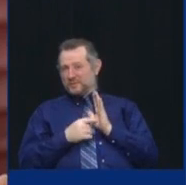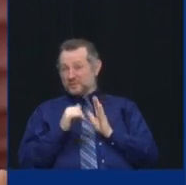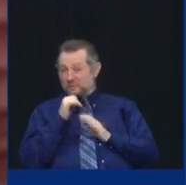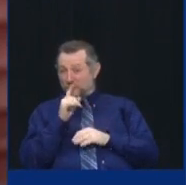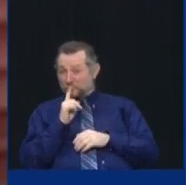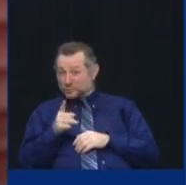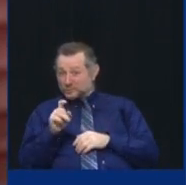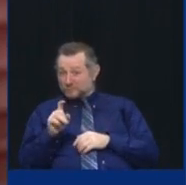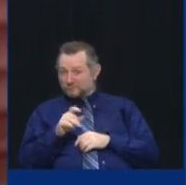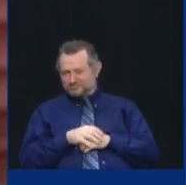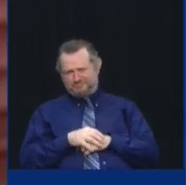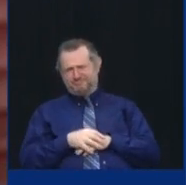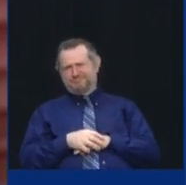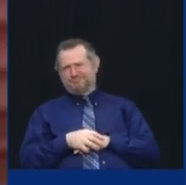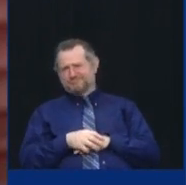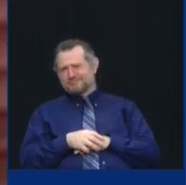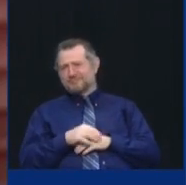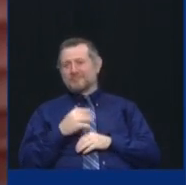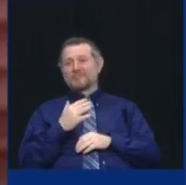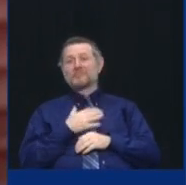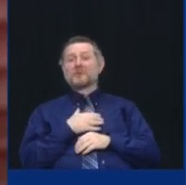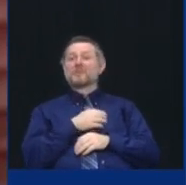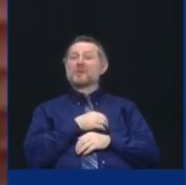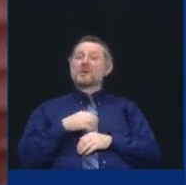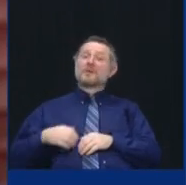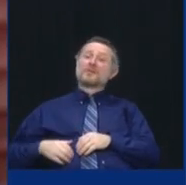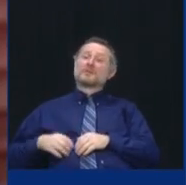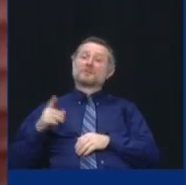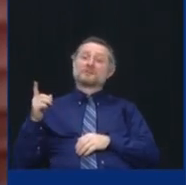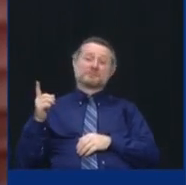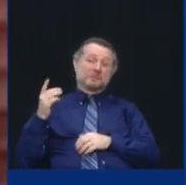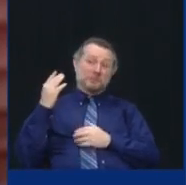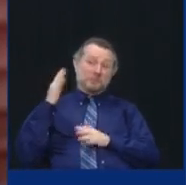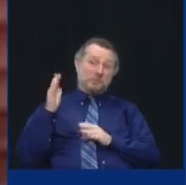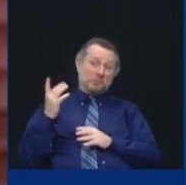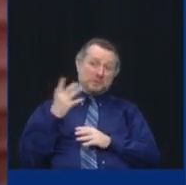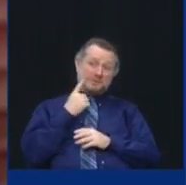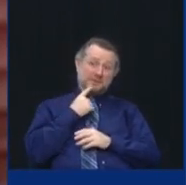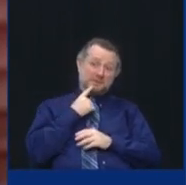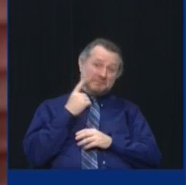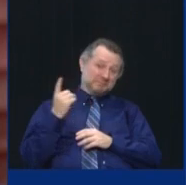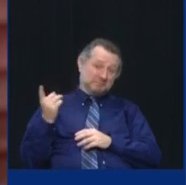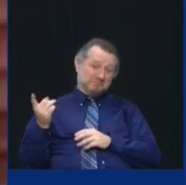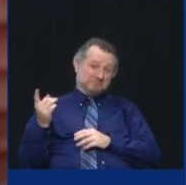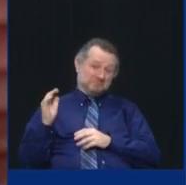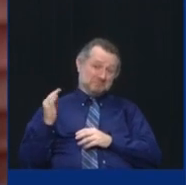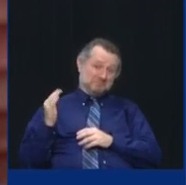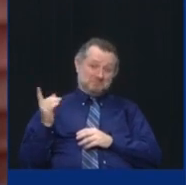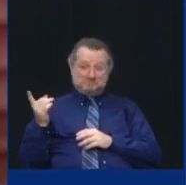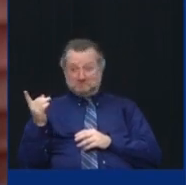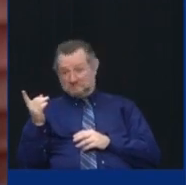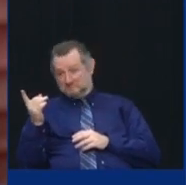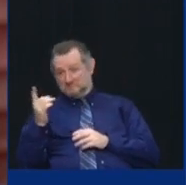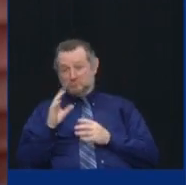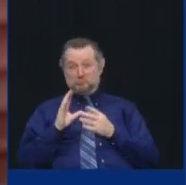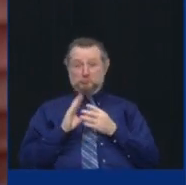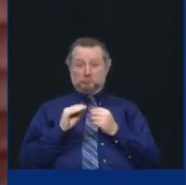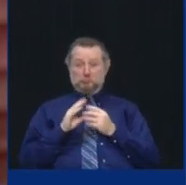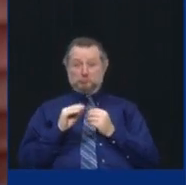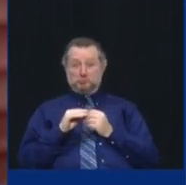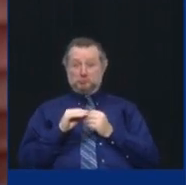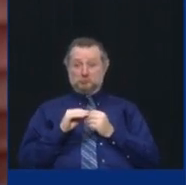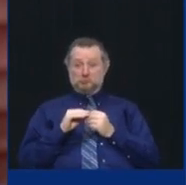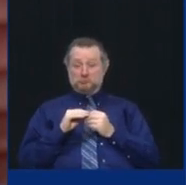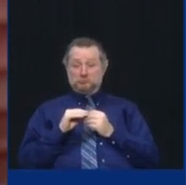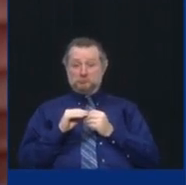So the mayor now, I don't know exactly what he said, but to the extent he said, I'm going